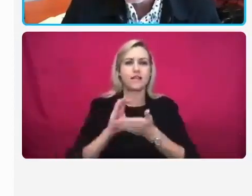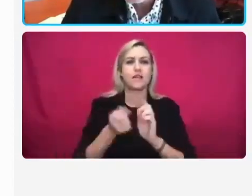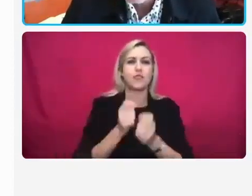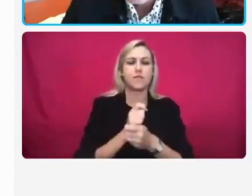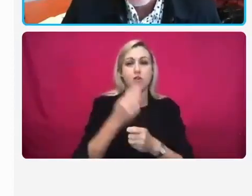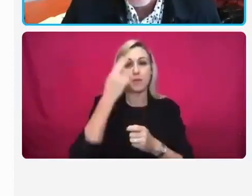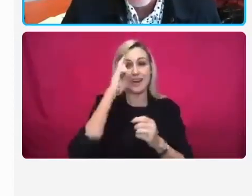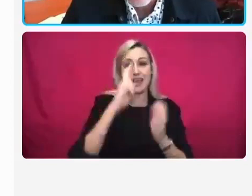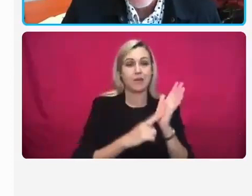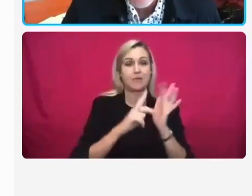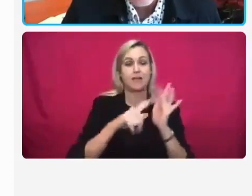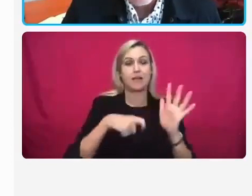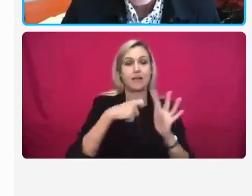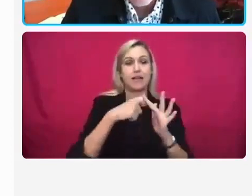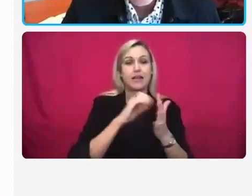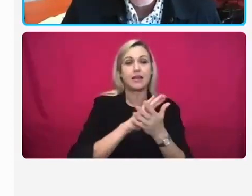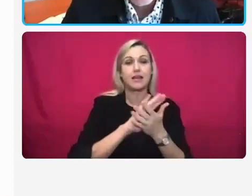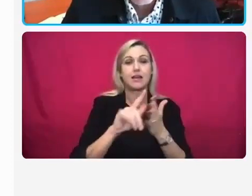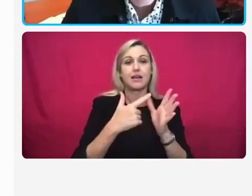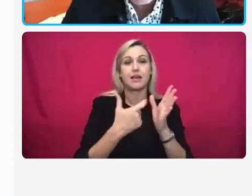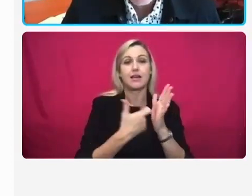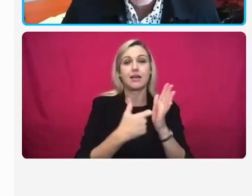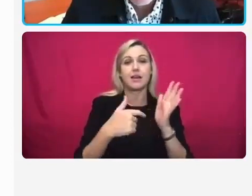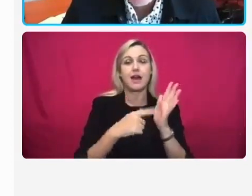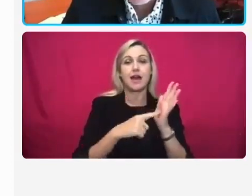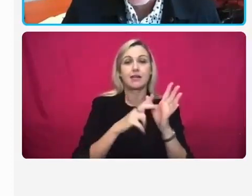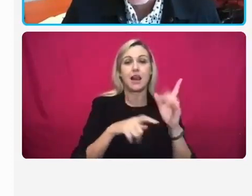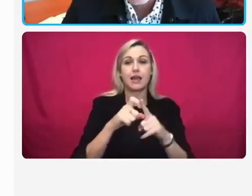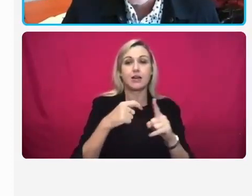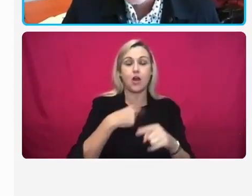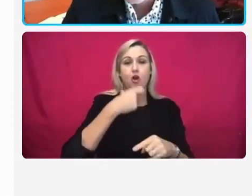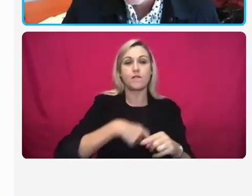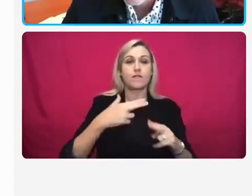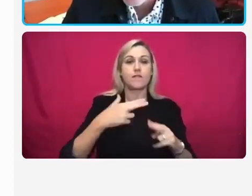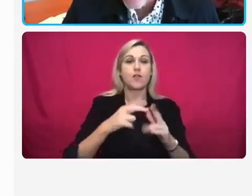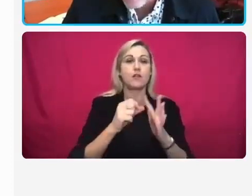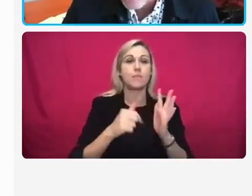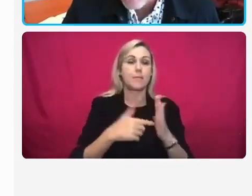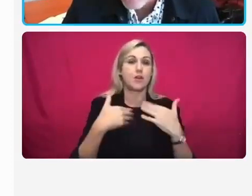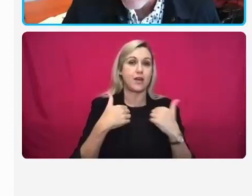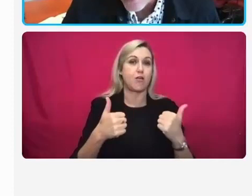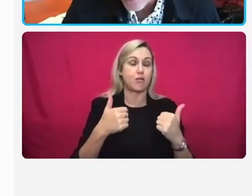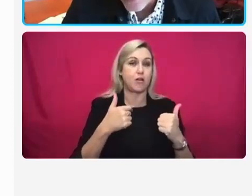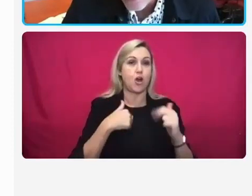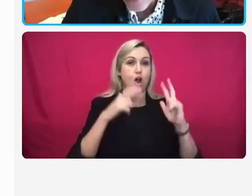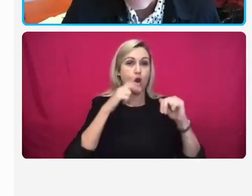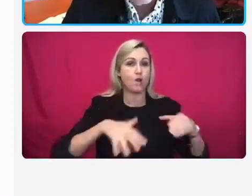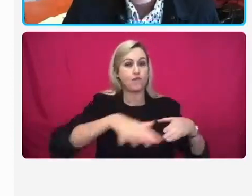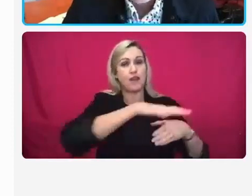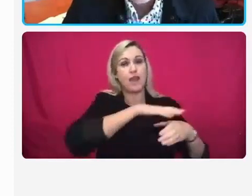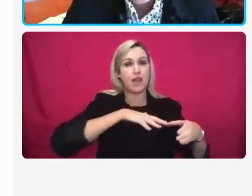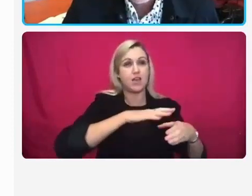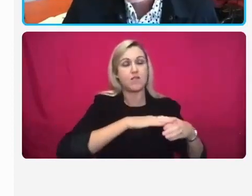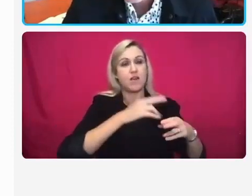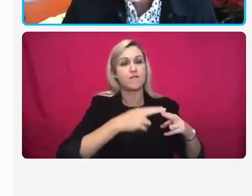Hartland. I'm a officer in the Department of Health. I look after a division that runs, among other things,